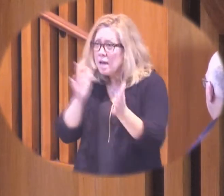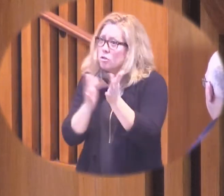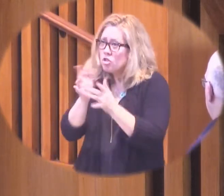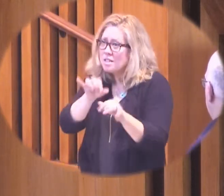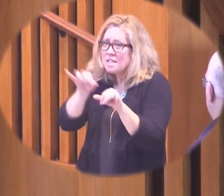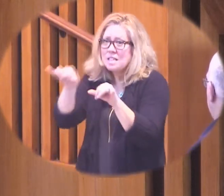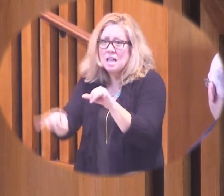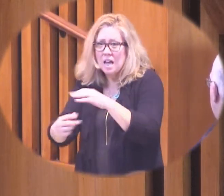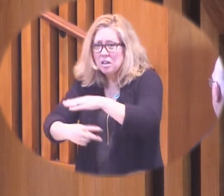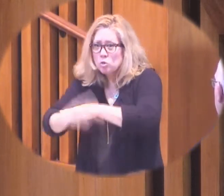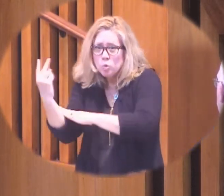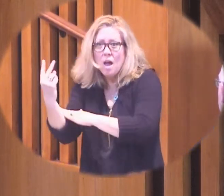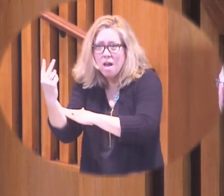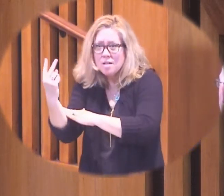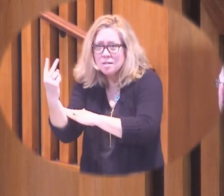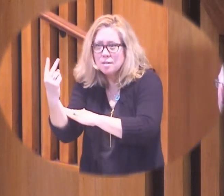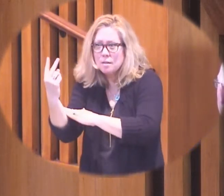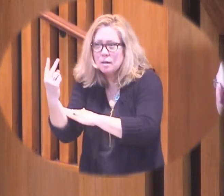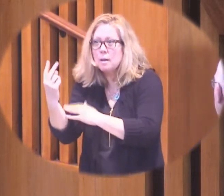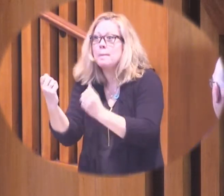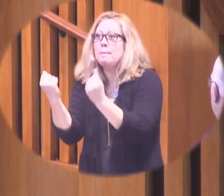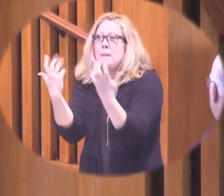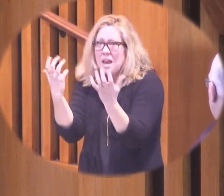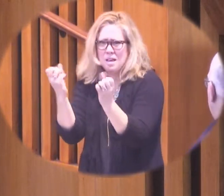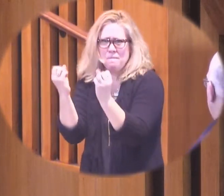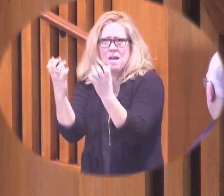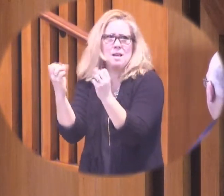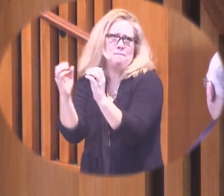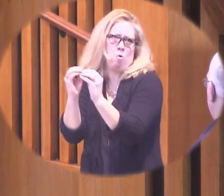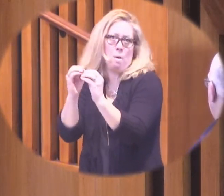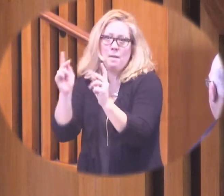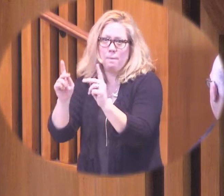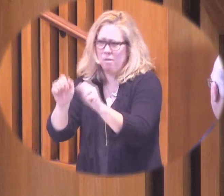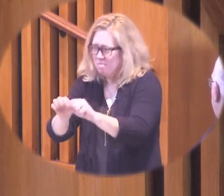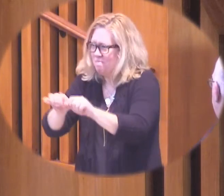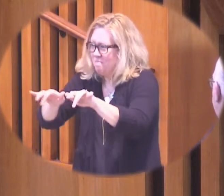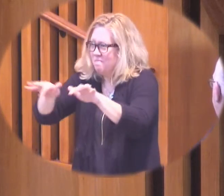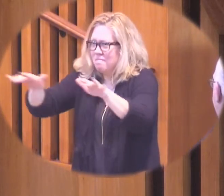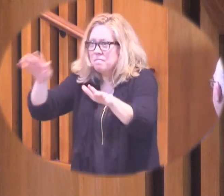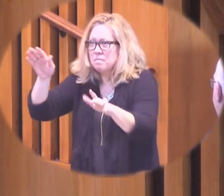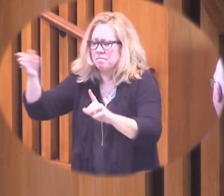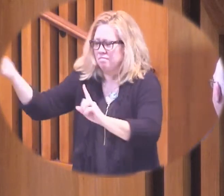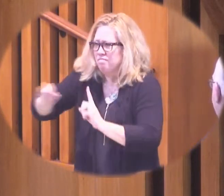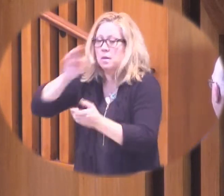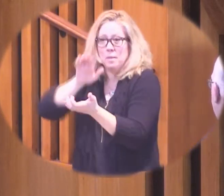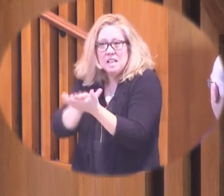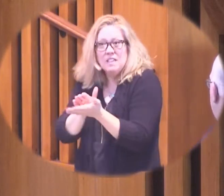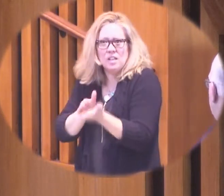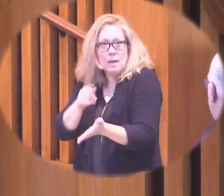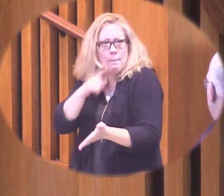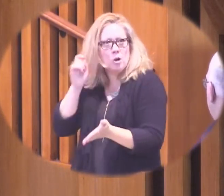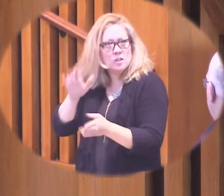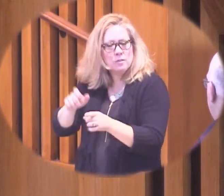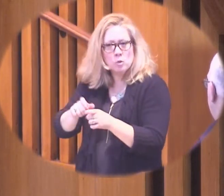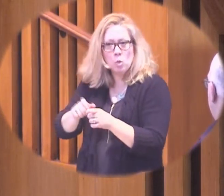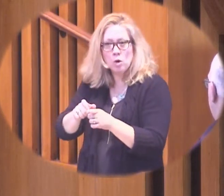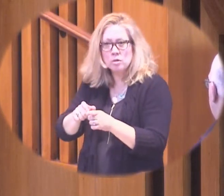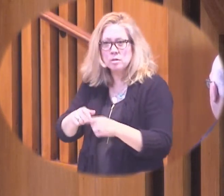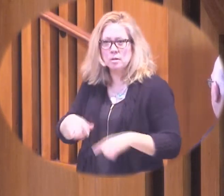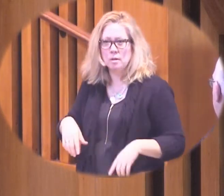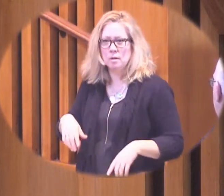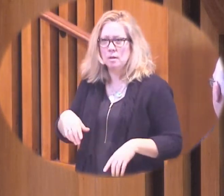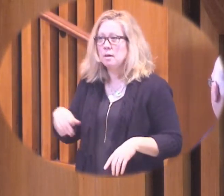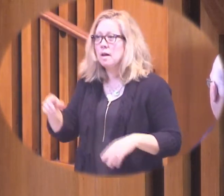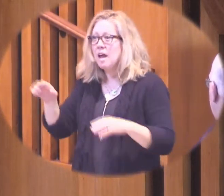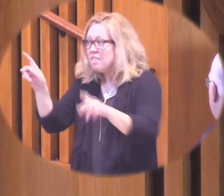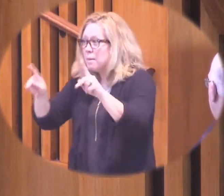more began to believe in him because of his word. And they said to the woman, we no longer believe